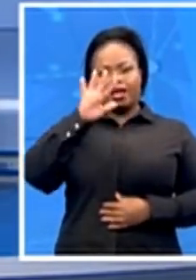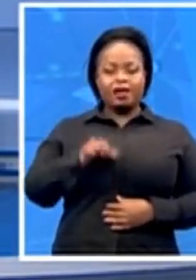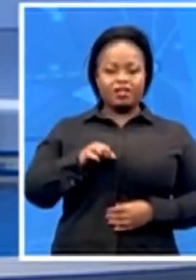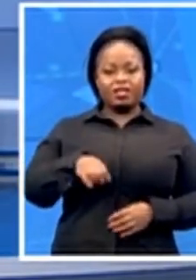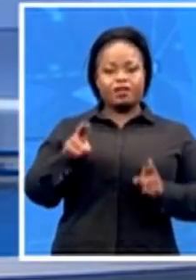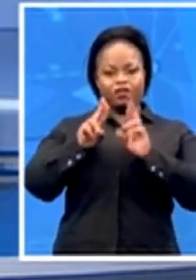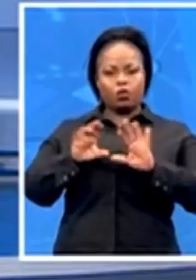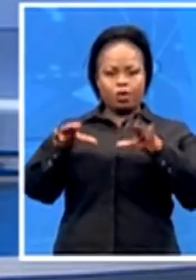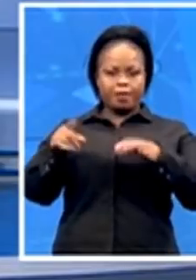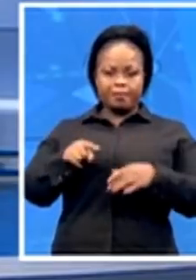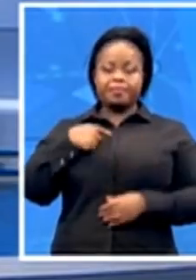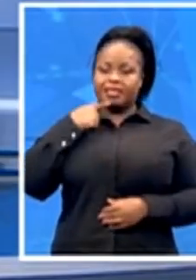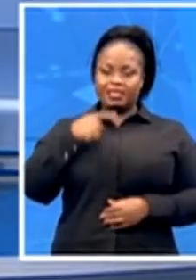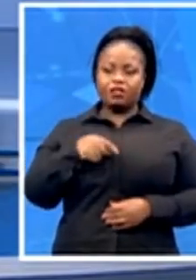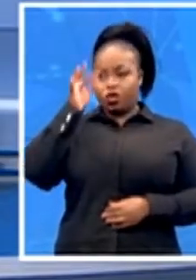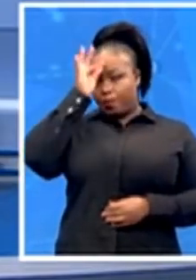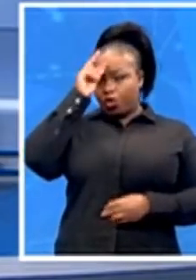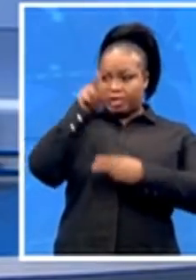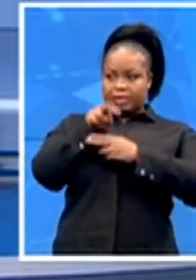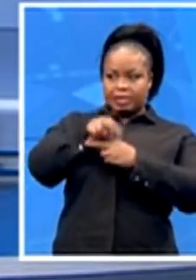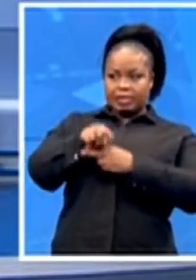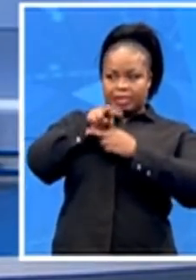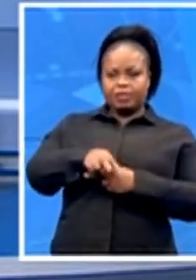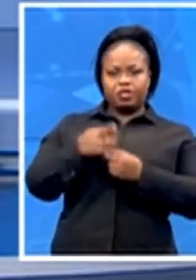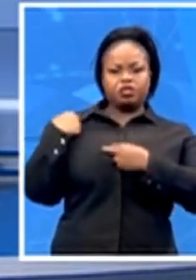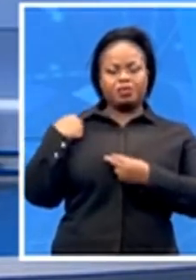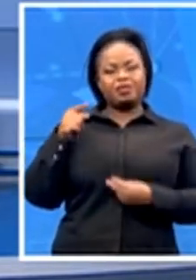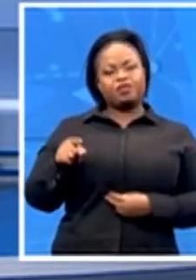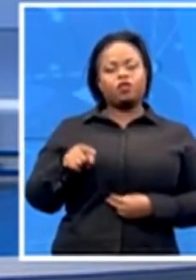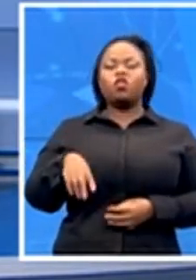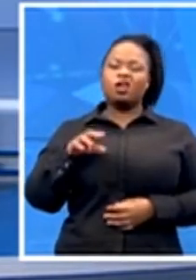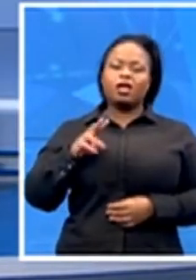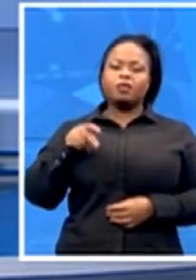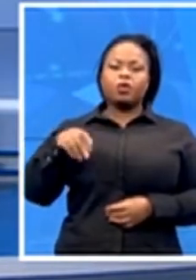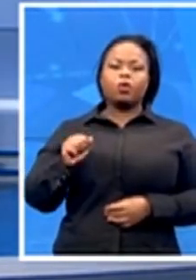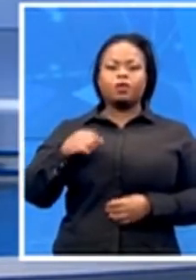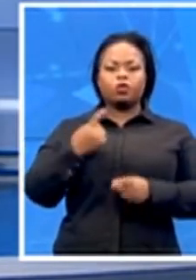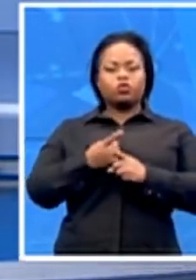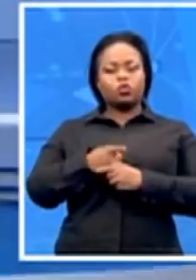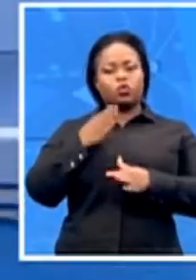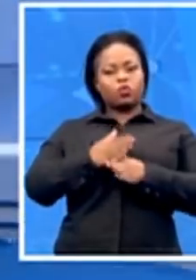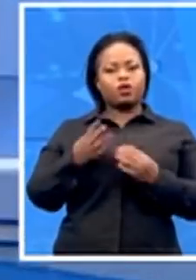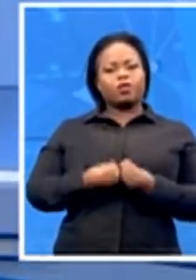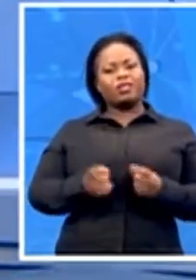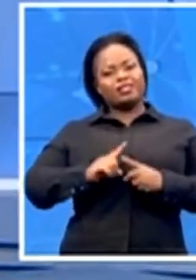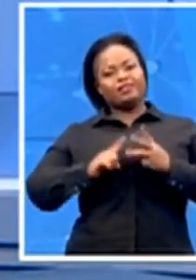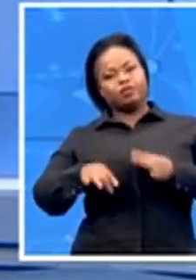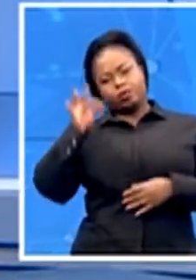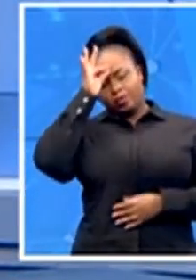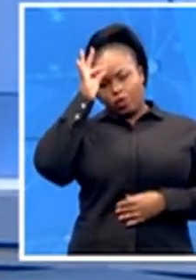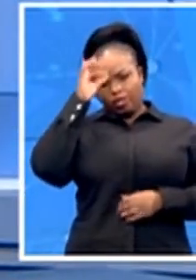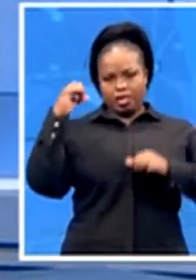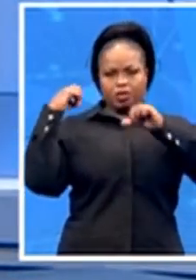earlier, is a non-profit trust, and their work includes working on issues of police accountability and governance in Africa. He was just